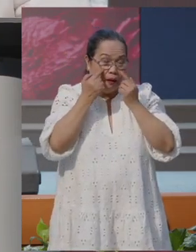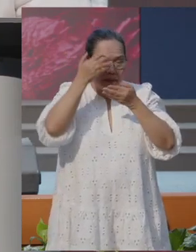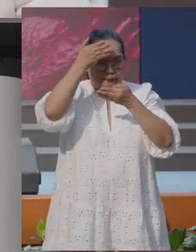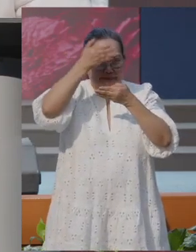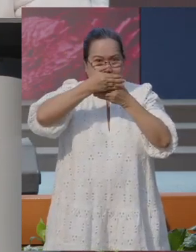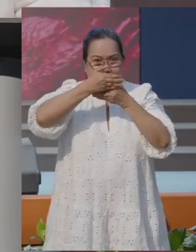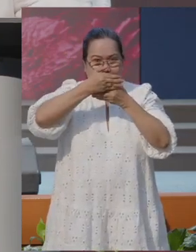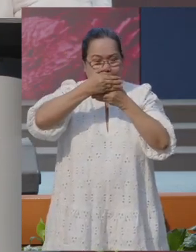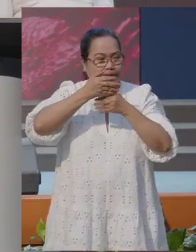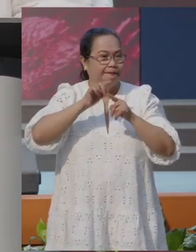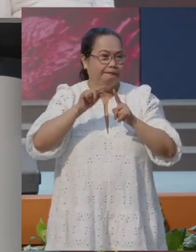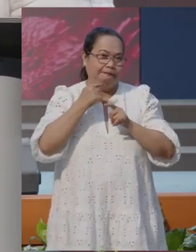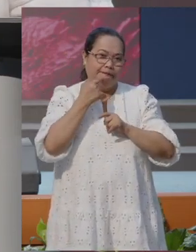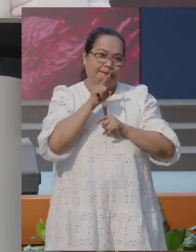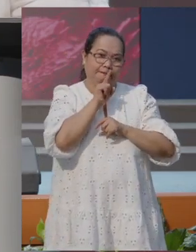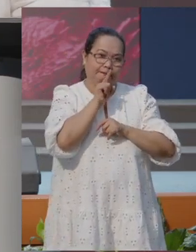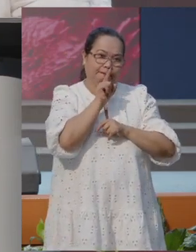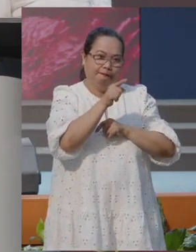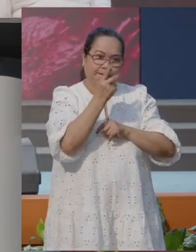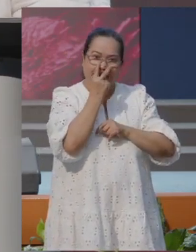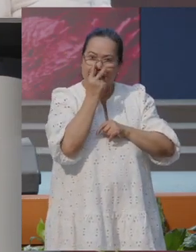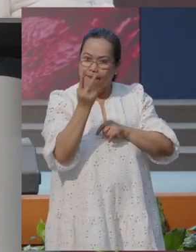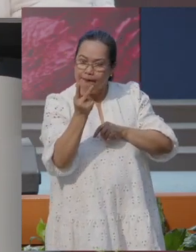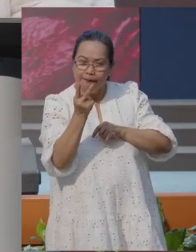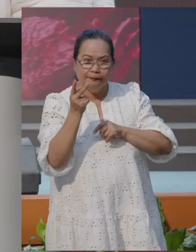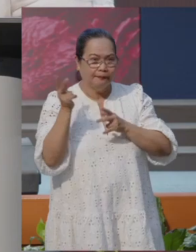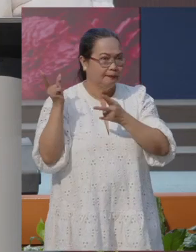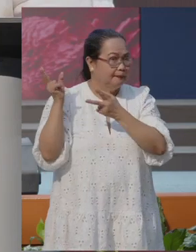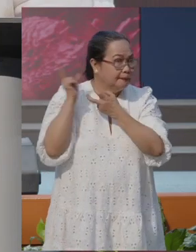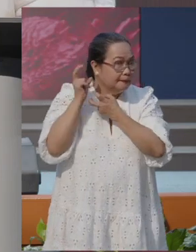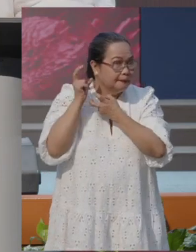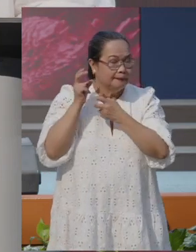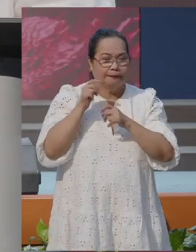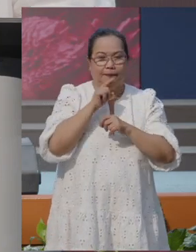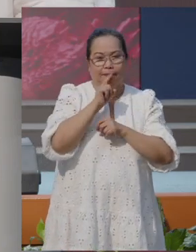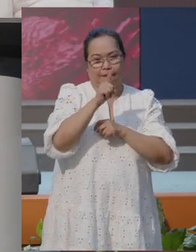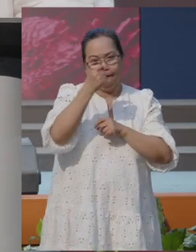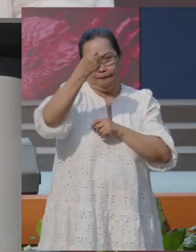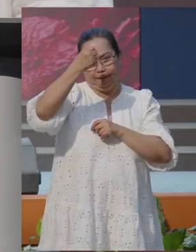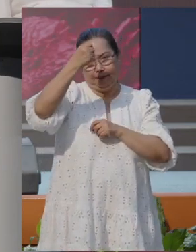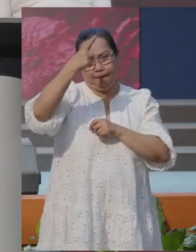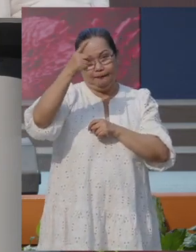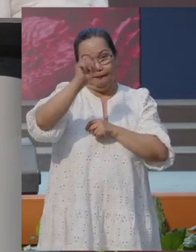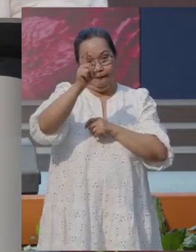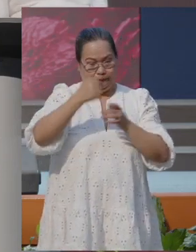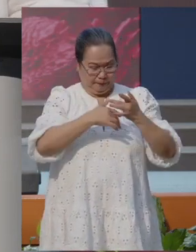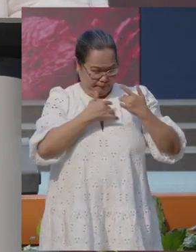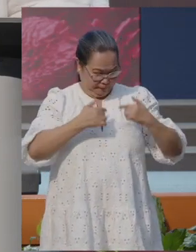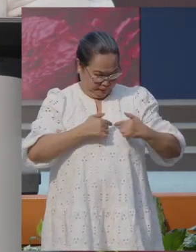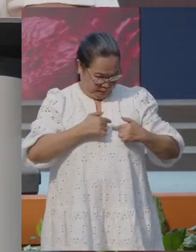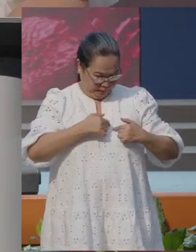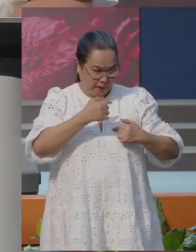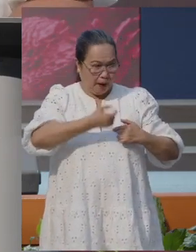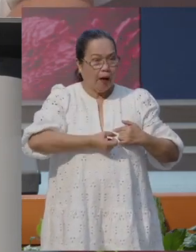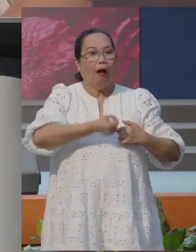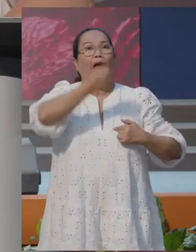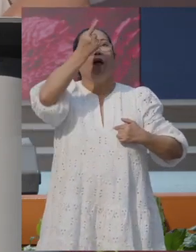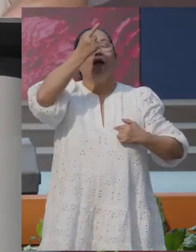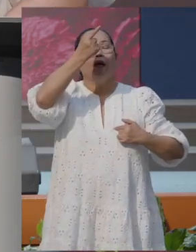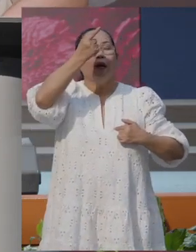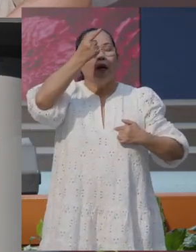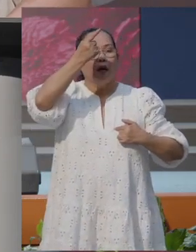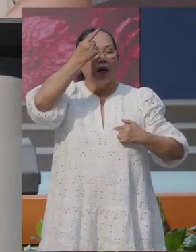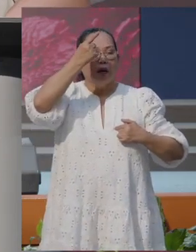closed, lest they should see with their eyes, and hear with their ears, and understand with their heart, and turn, and I would heal